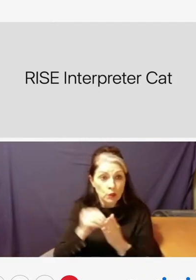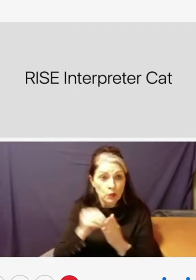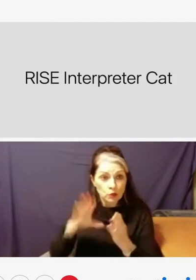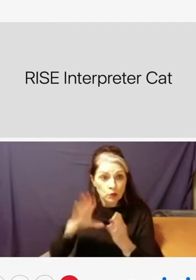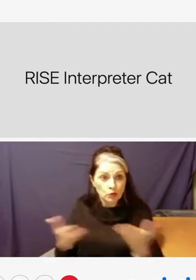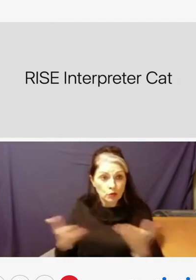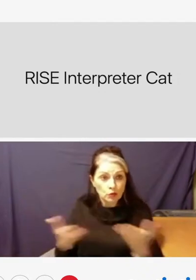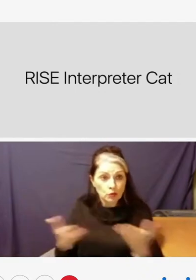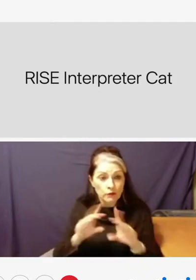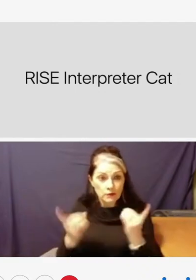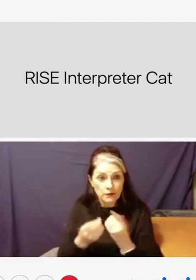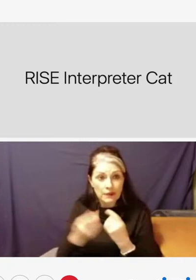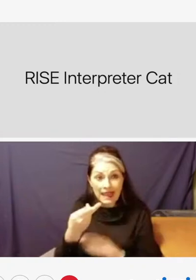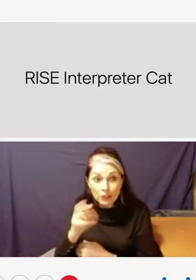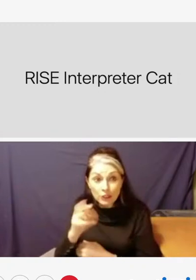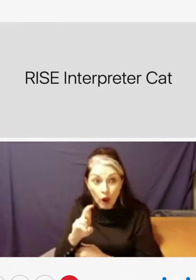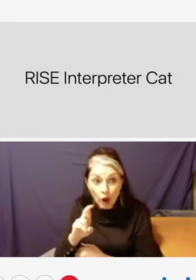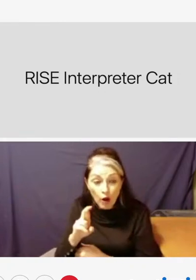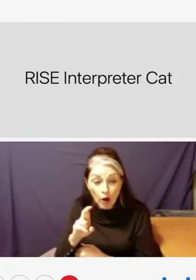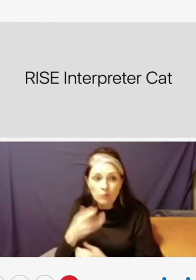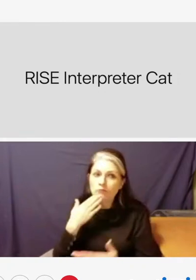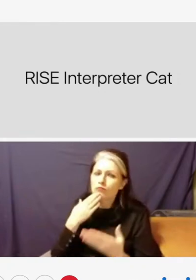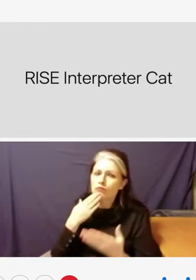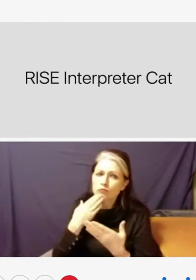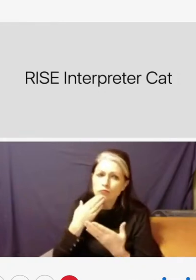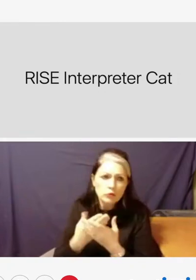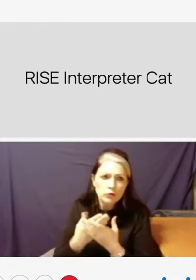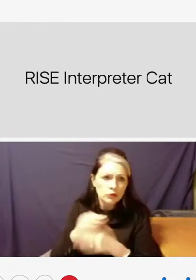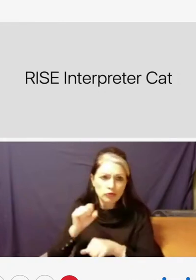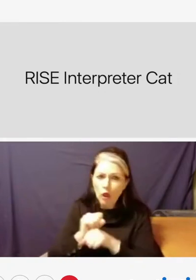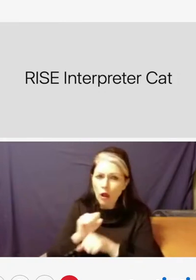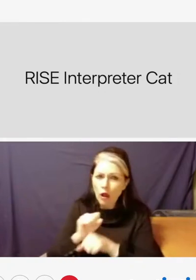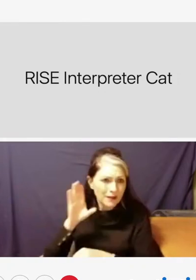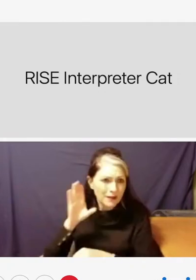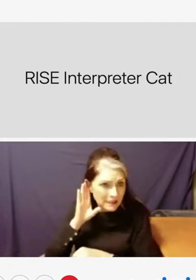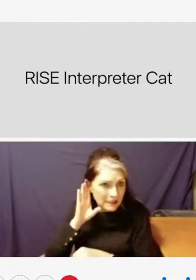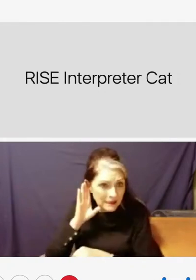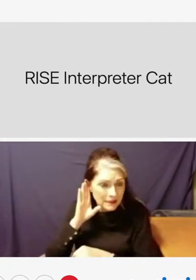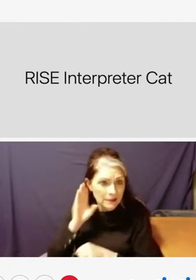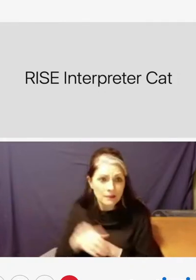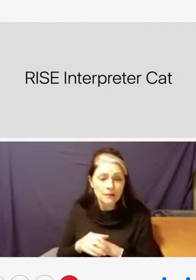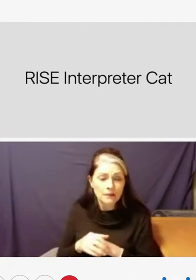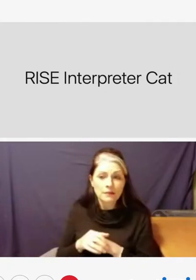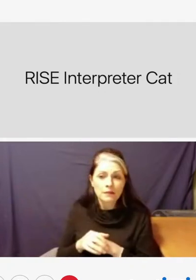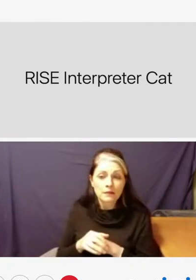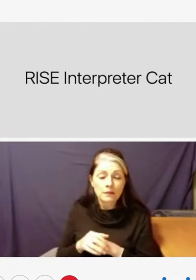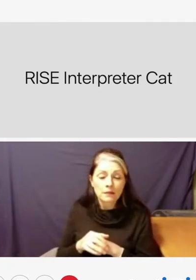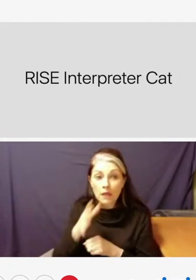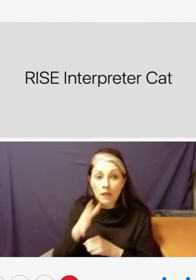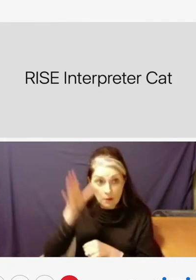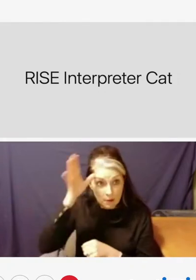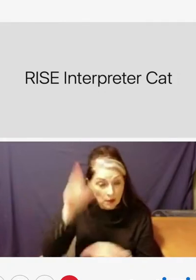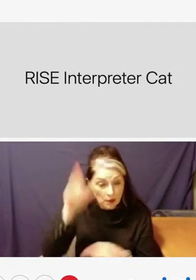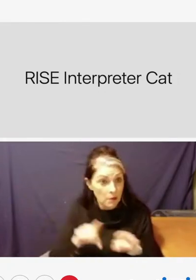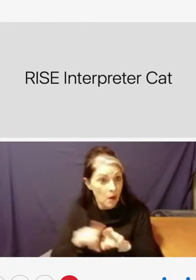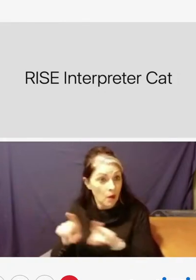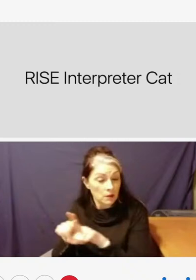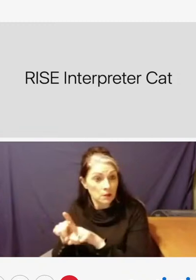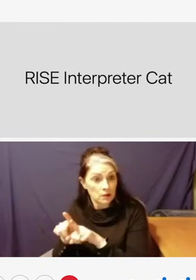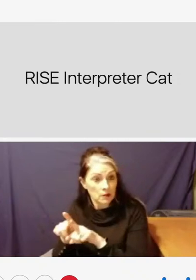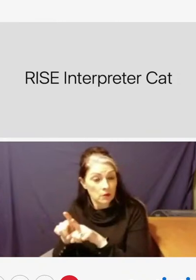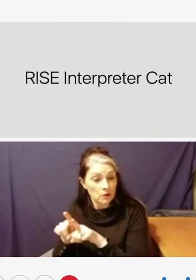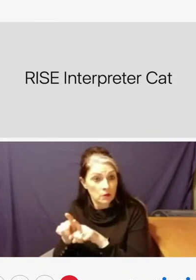doing a great job of listening to uh to our obious our community our parents but also our our site